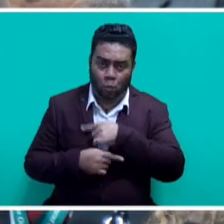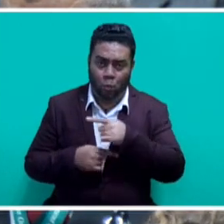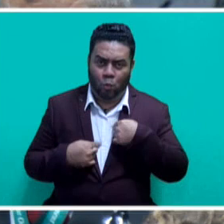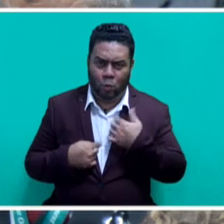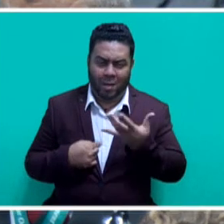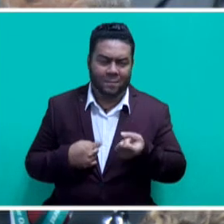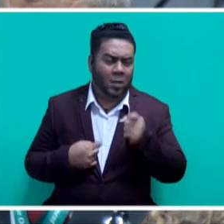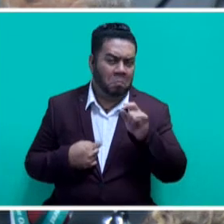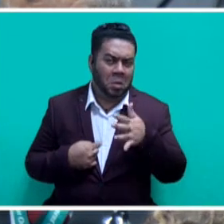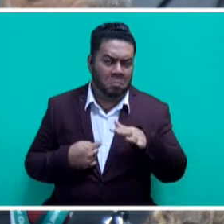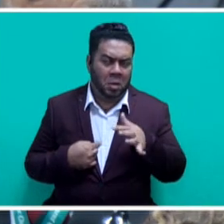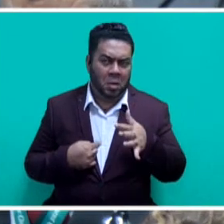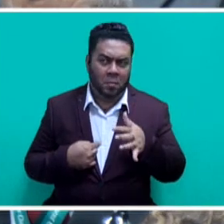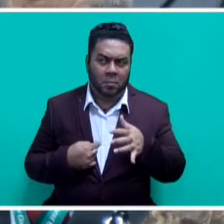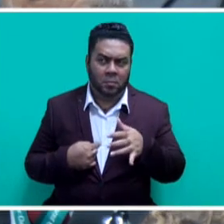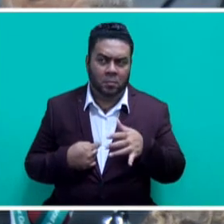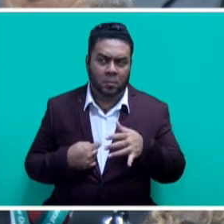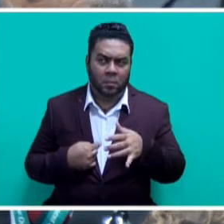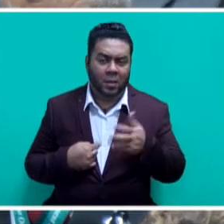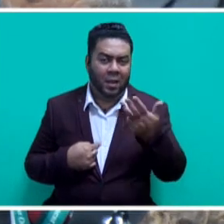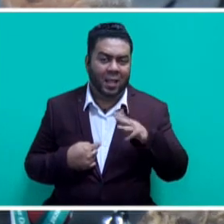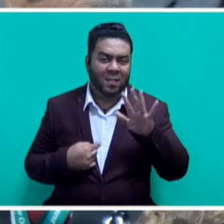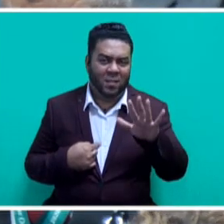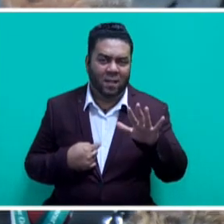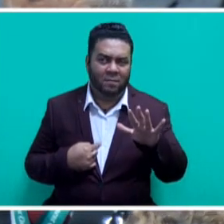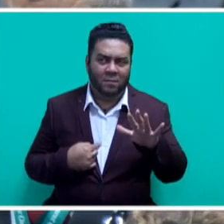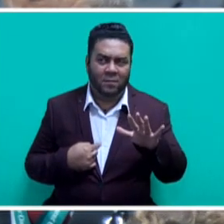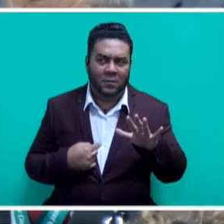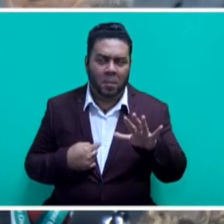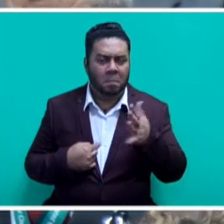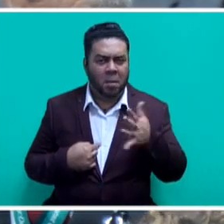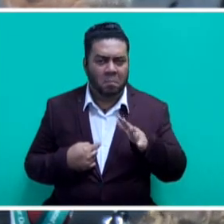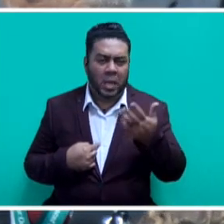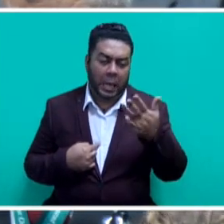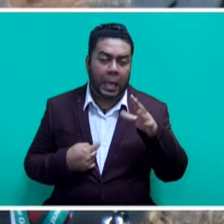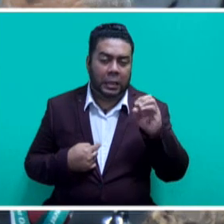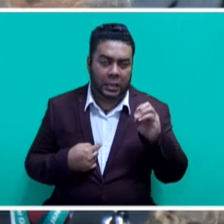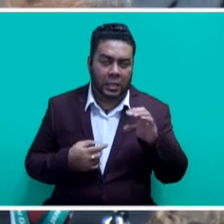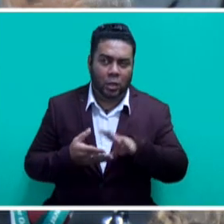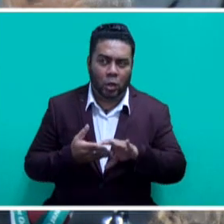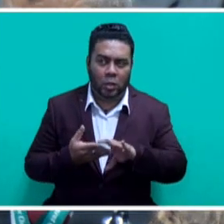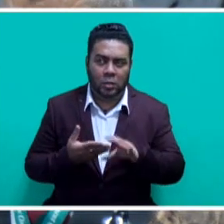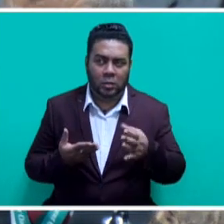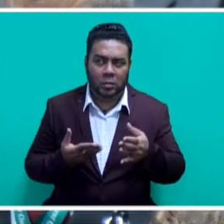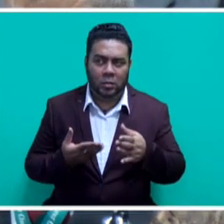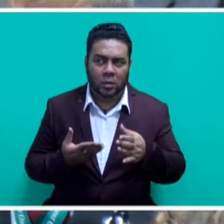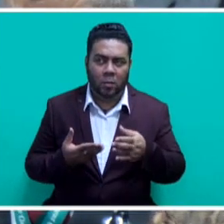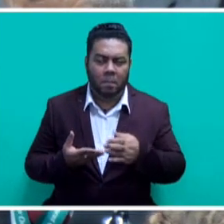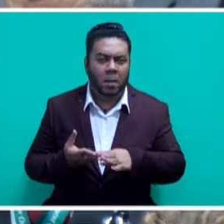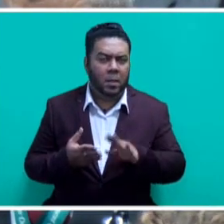at least, if not 95, at least up to 90. And this is based on the Master